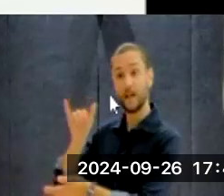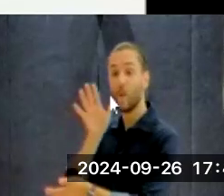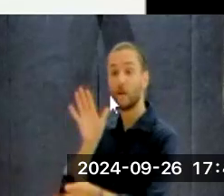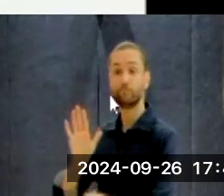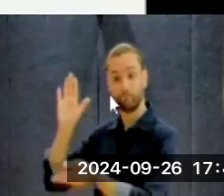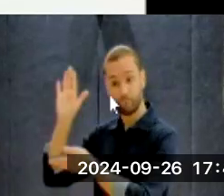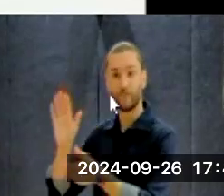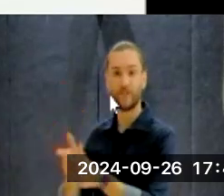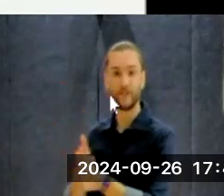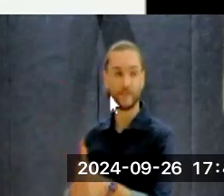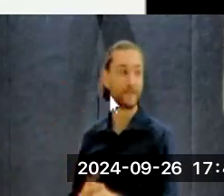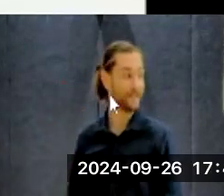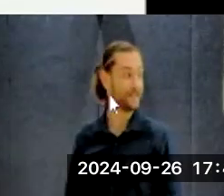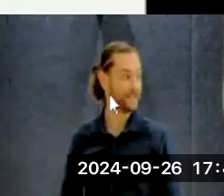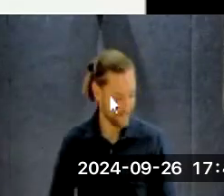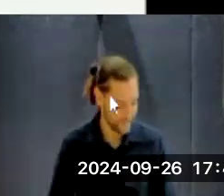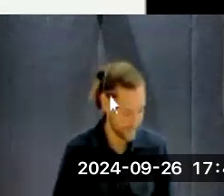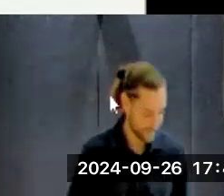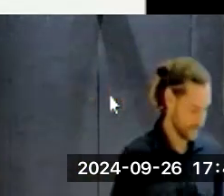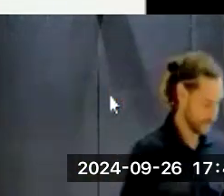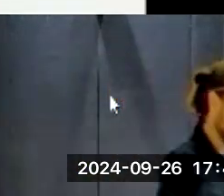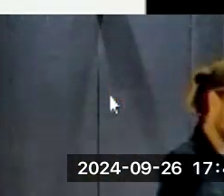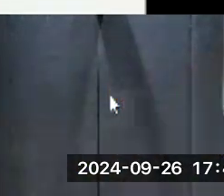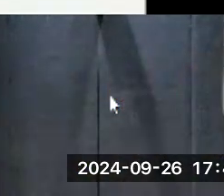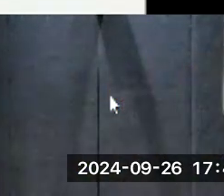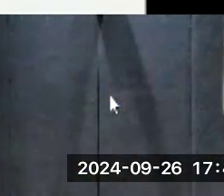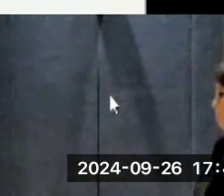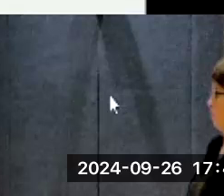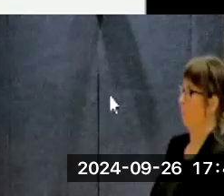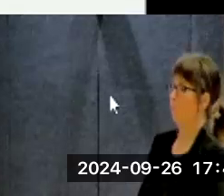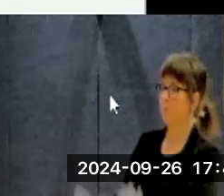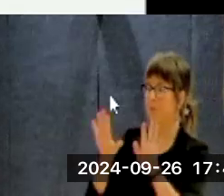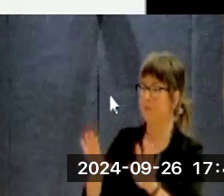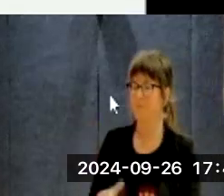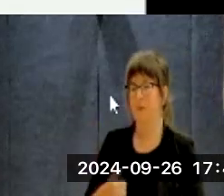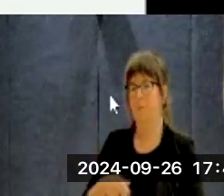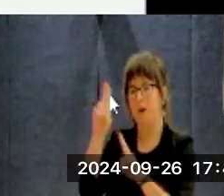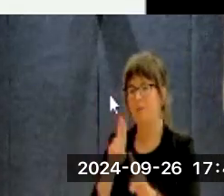one. Great, thank you, Regina. So I have the honor of introducing our first